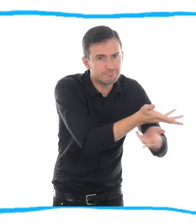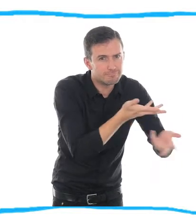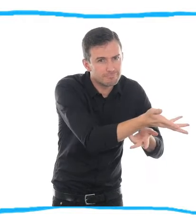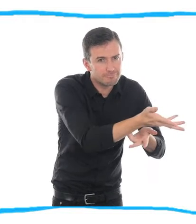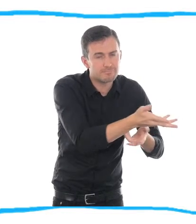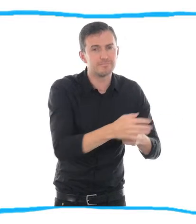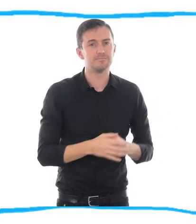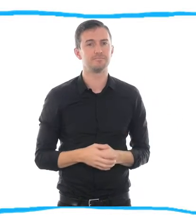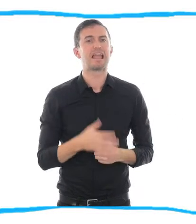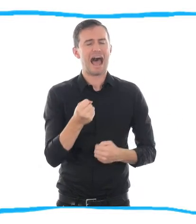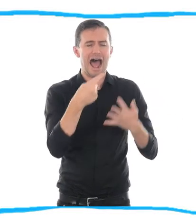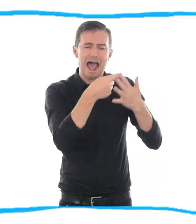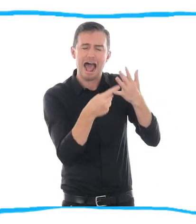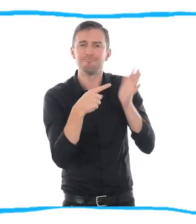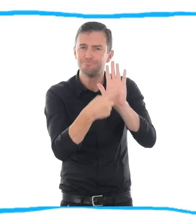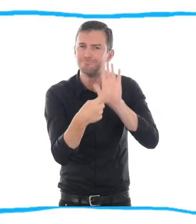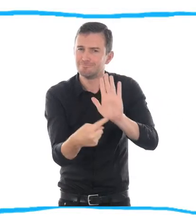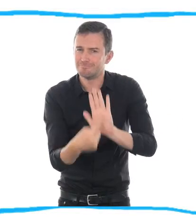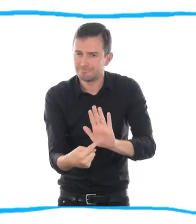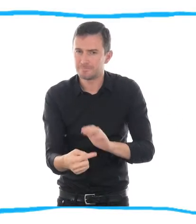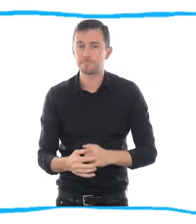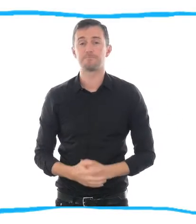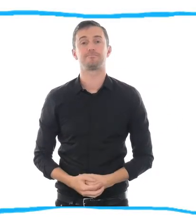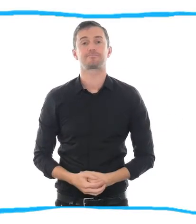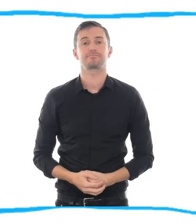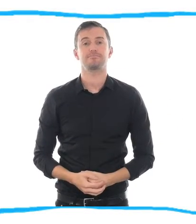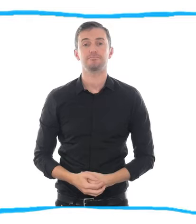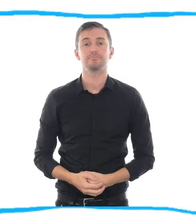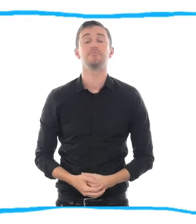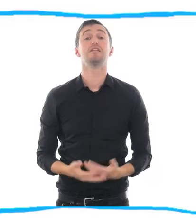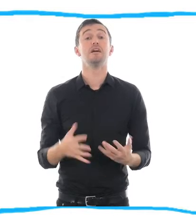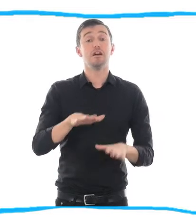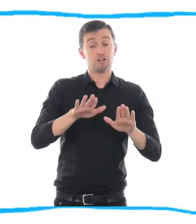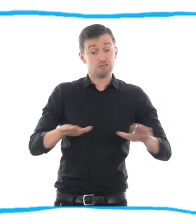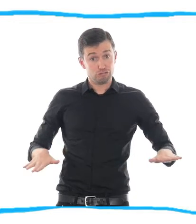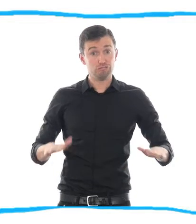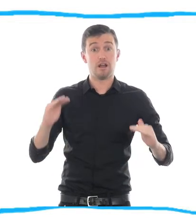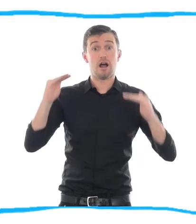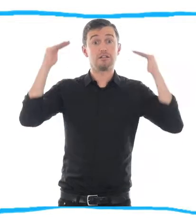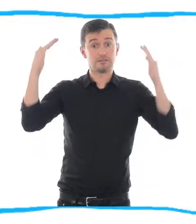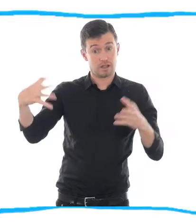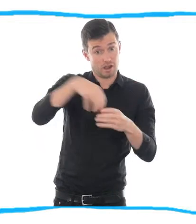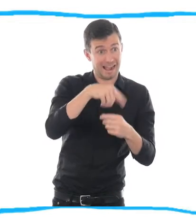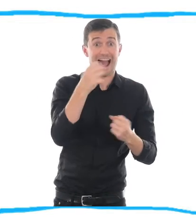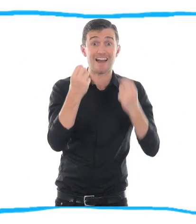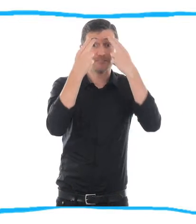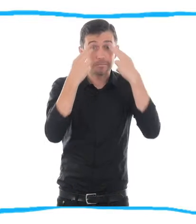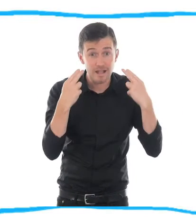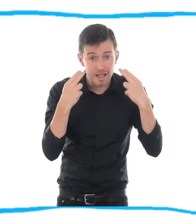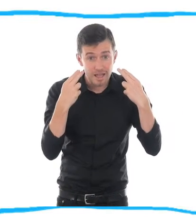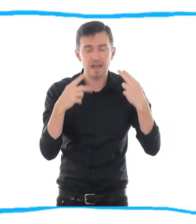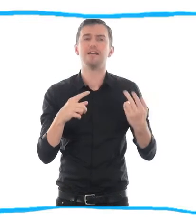with disabilities. Here are a couple of more specific tips. To be more inclusive of children and adults with visual